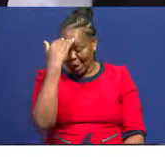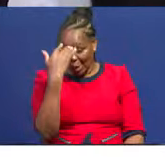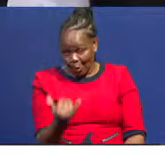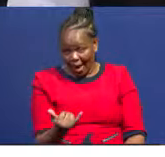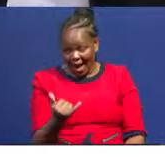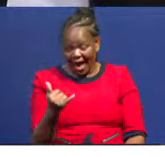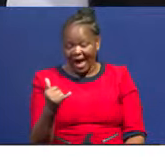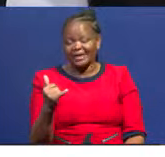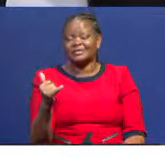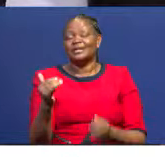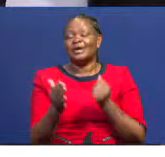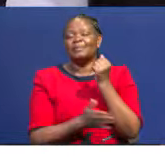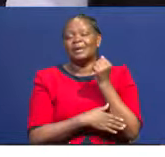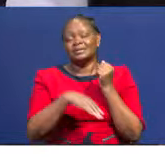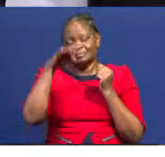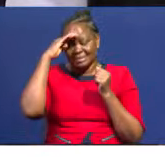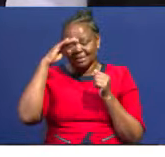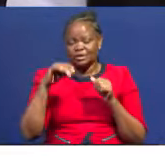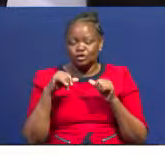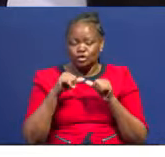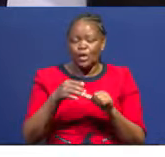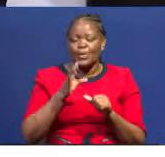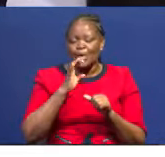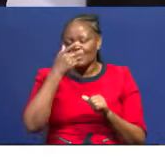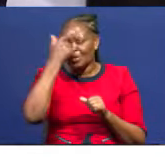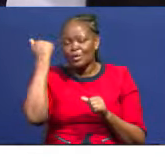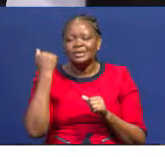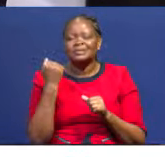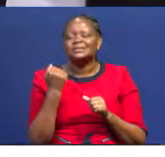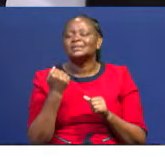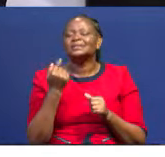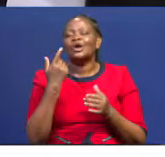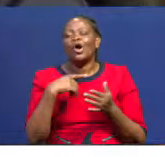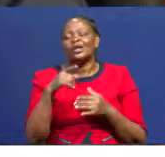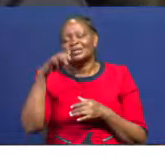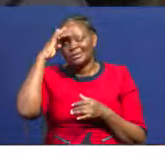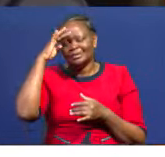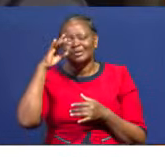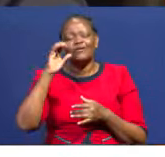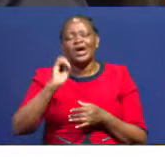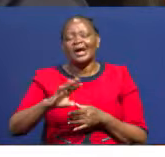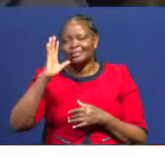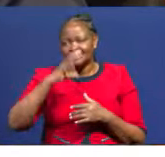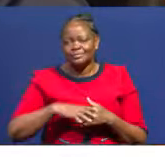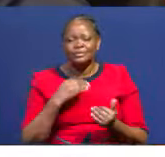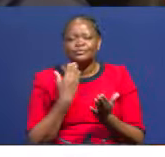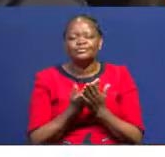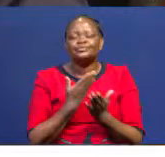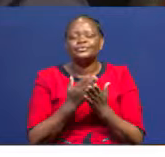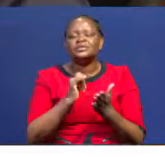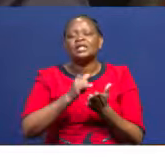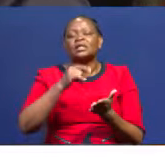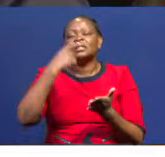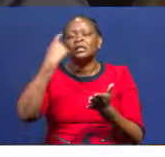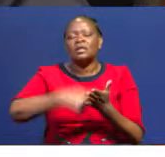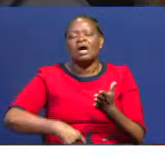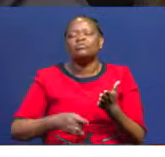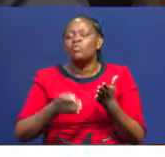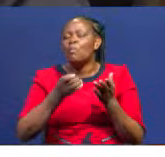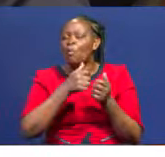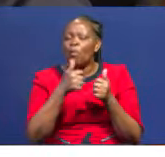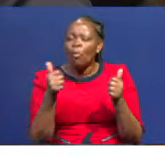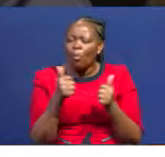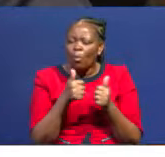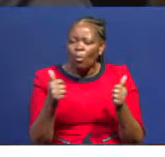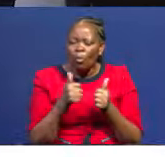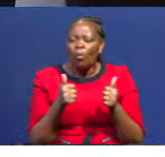in alcohol space is the reality that legitimate alcohol is not affordable. They have proposed the taxes to be proportionate to the